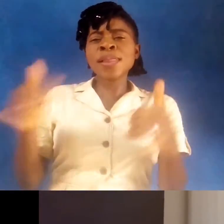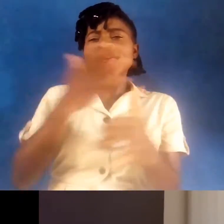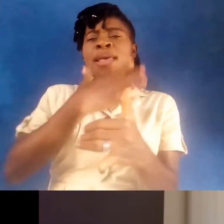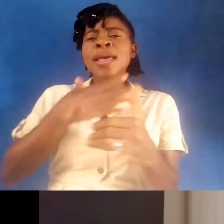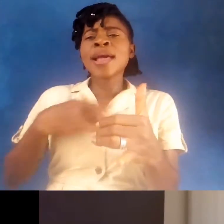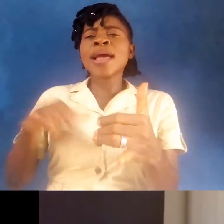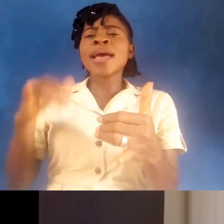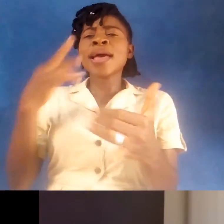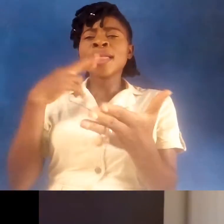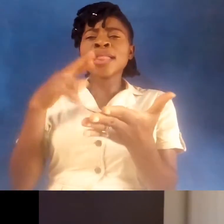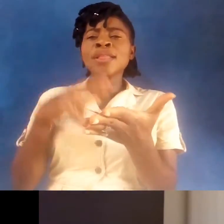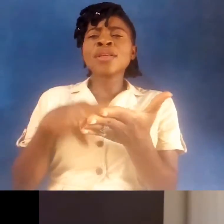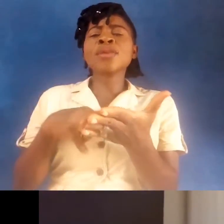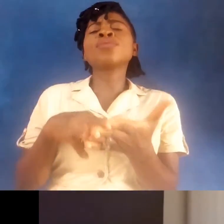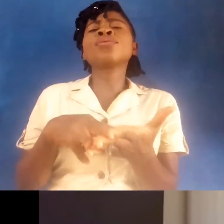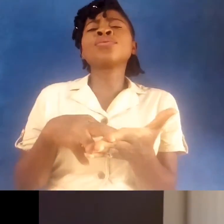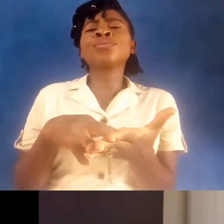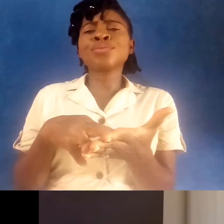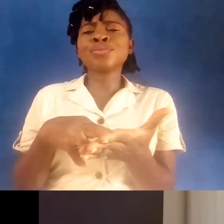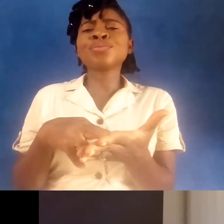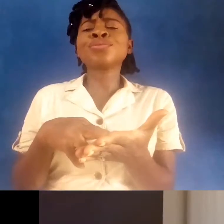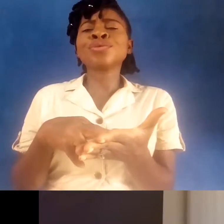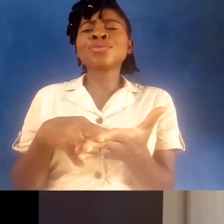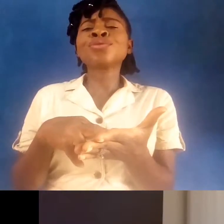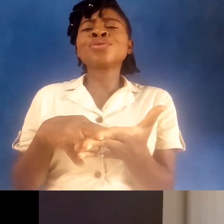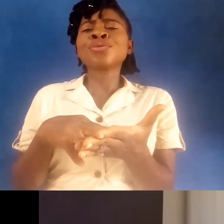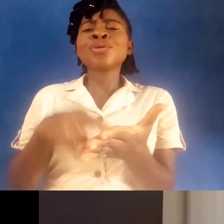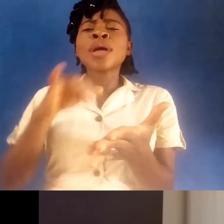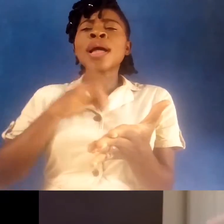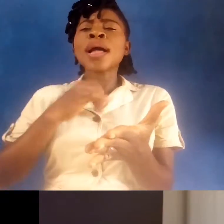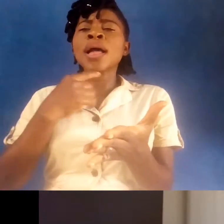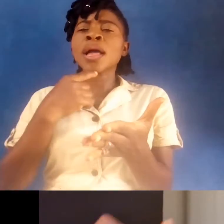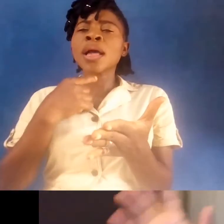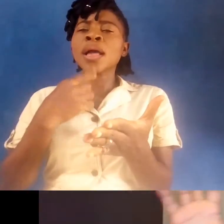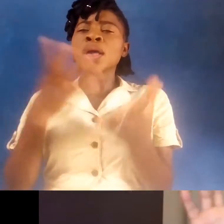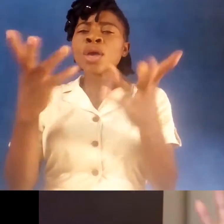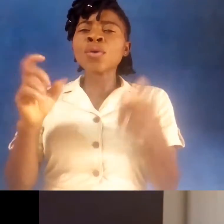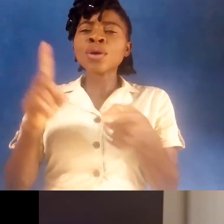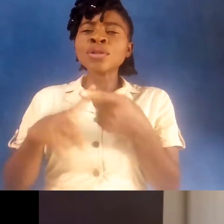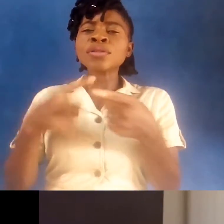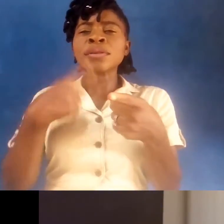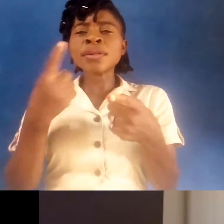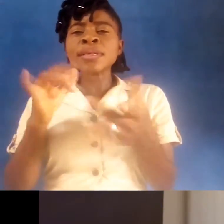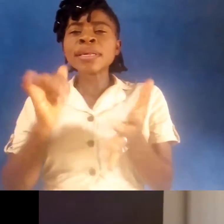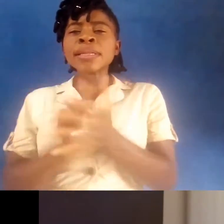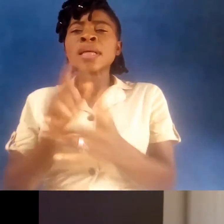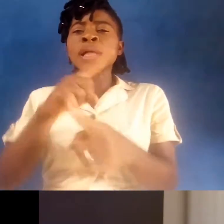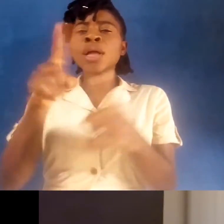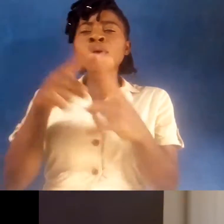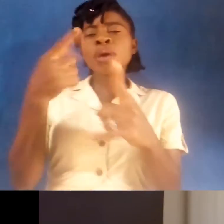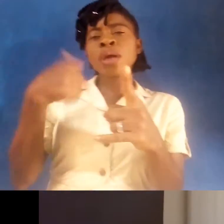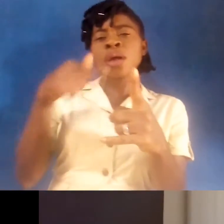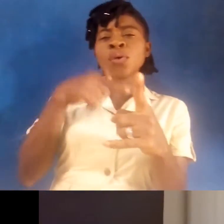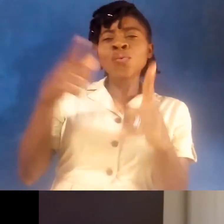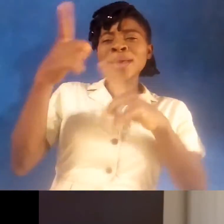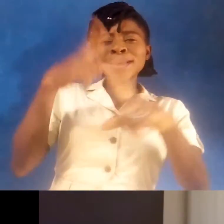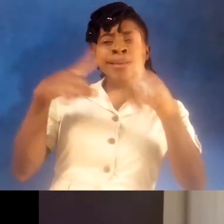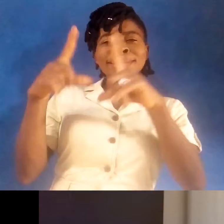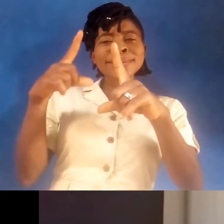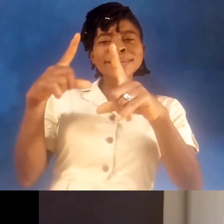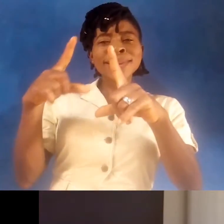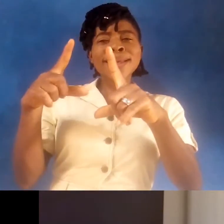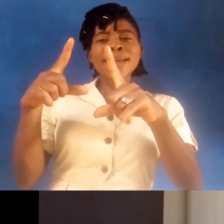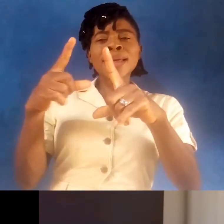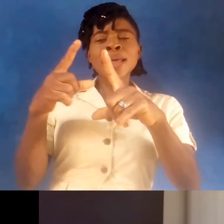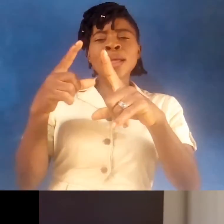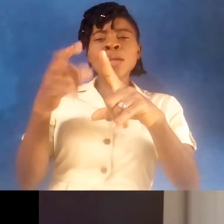that when we sign or speak, our arms, our hands, our head, our mouth, they